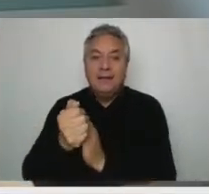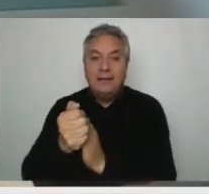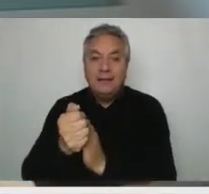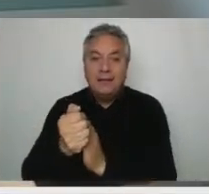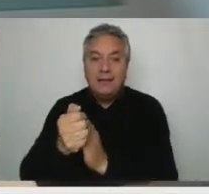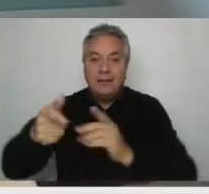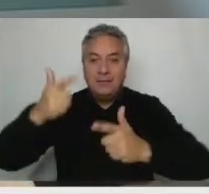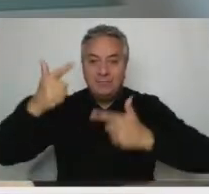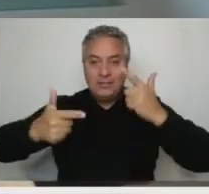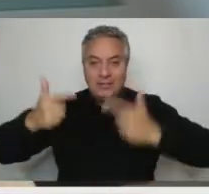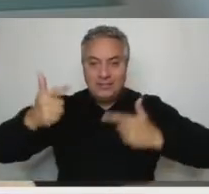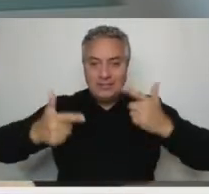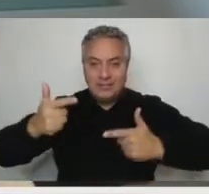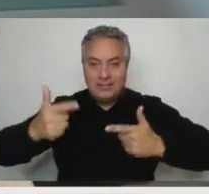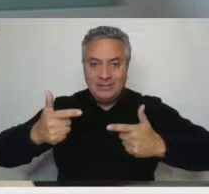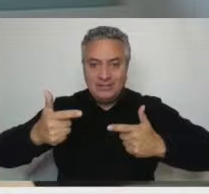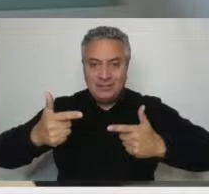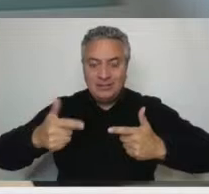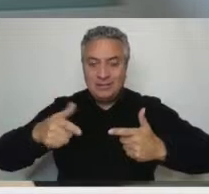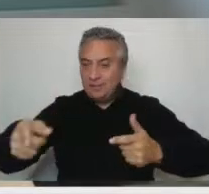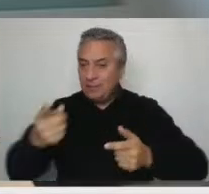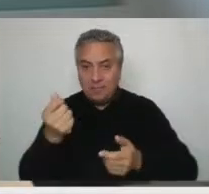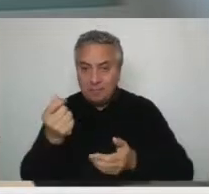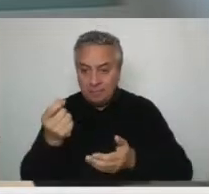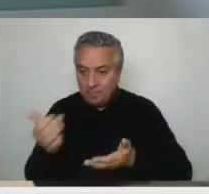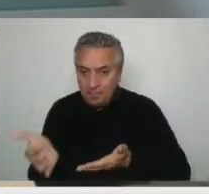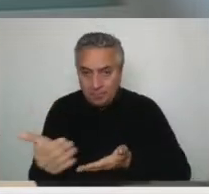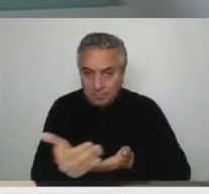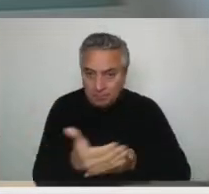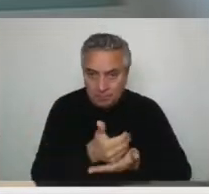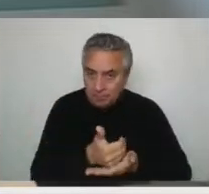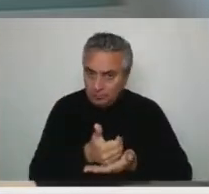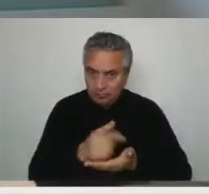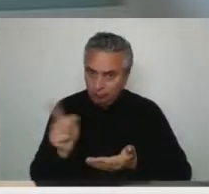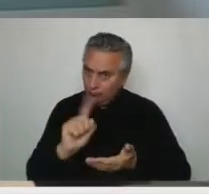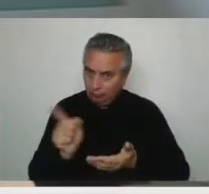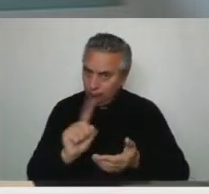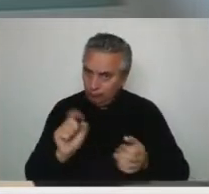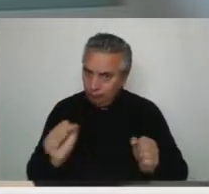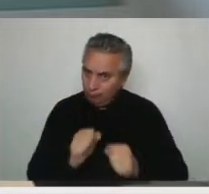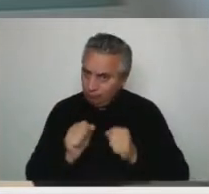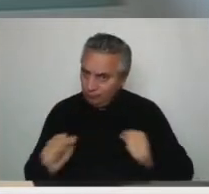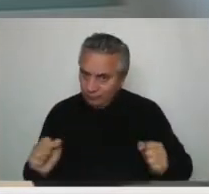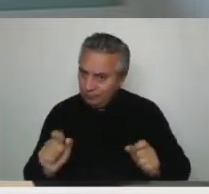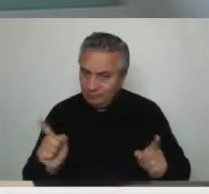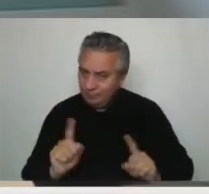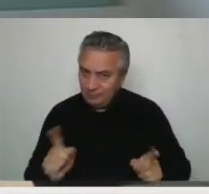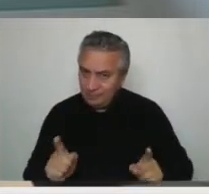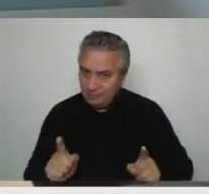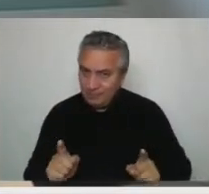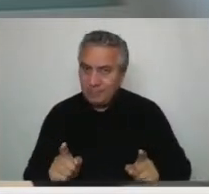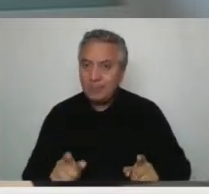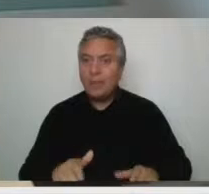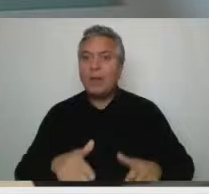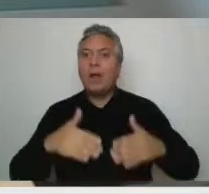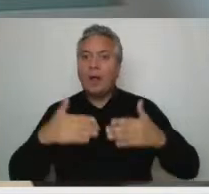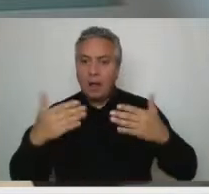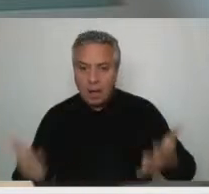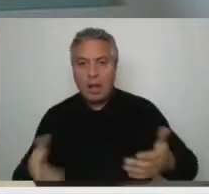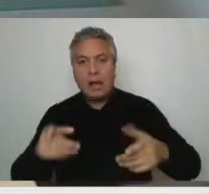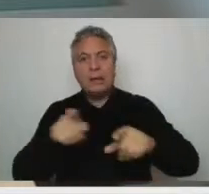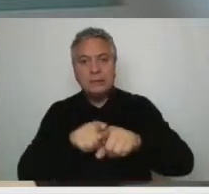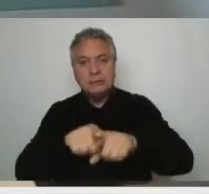saying is, let's take your recommendations and see how we can do the best job of applying them